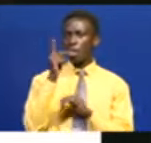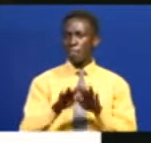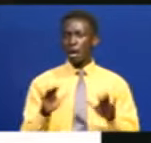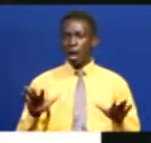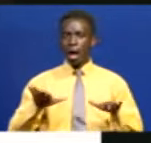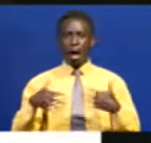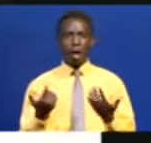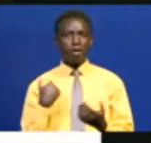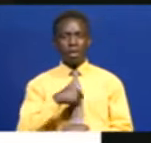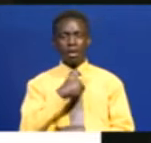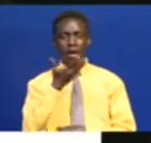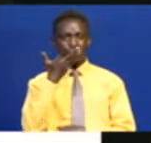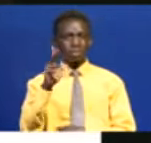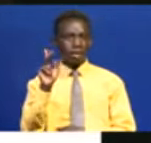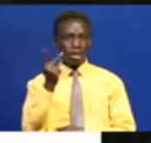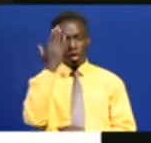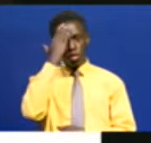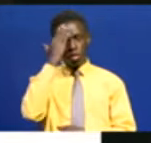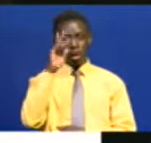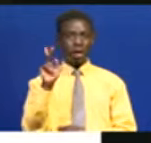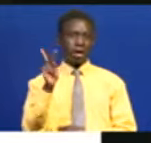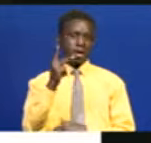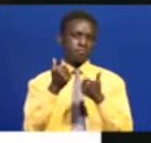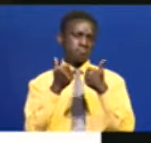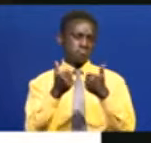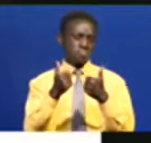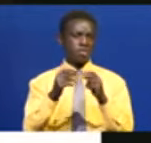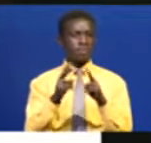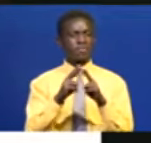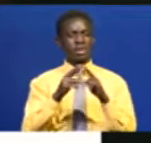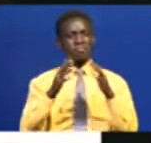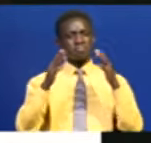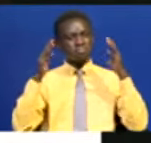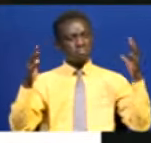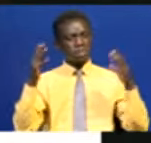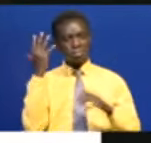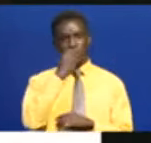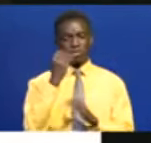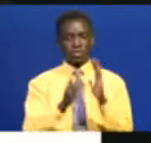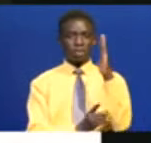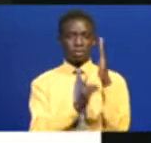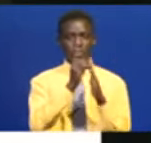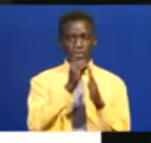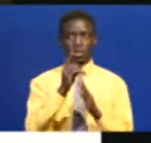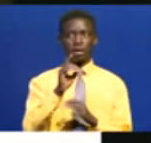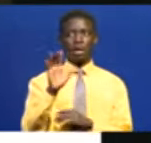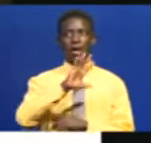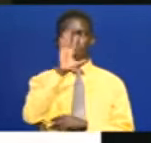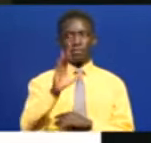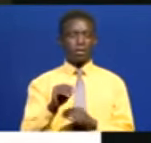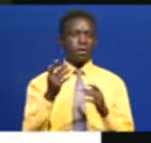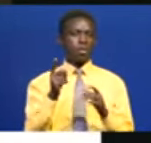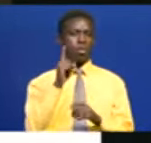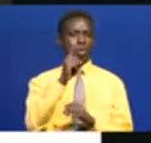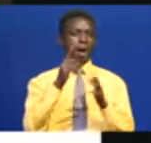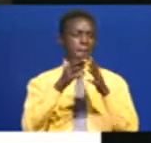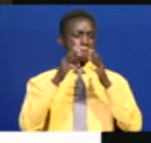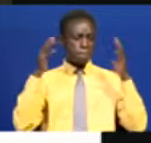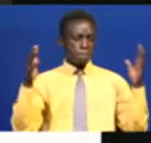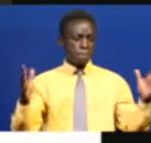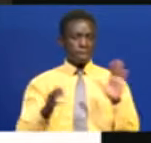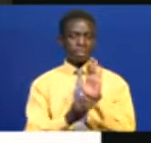they know Kenya is very good, very big developed countries in Africa, and one of the big samples, big example of the